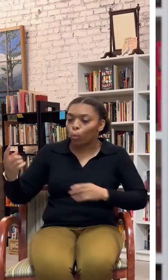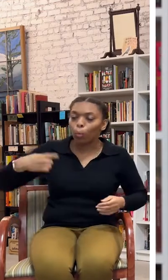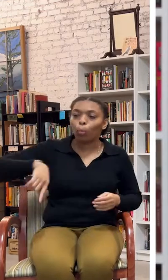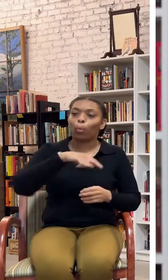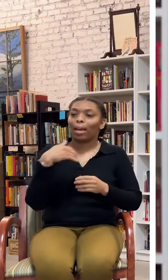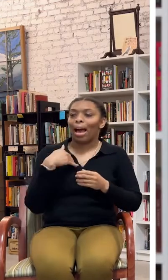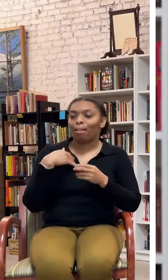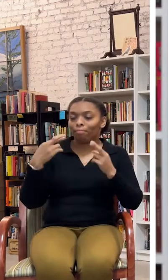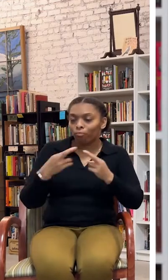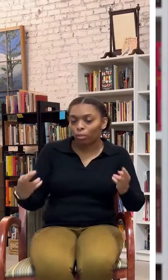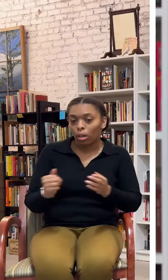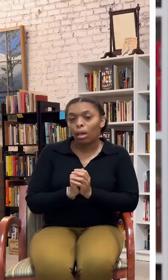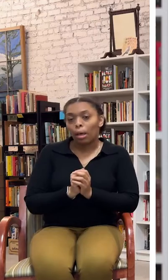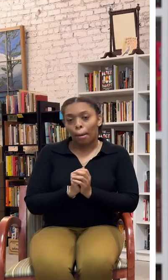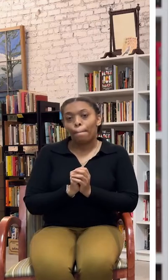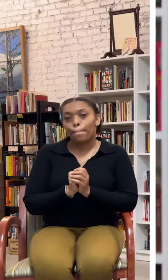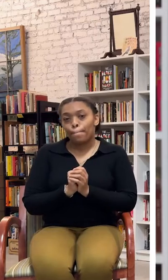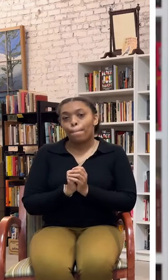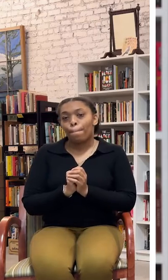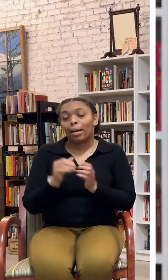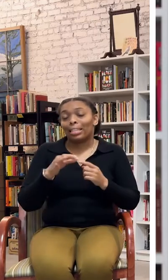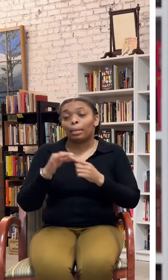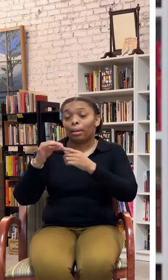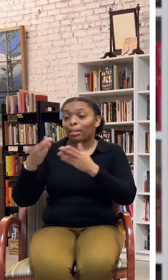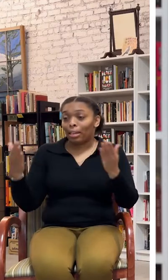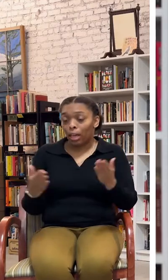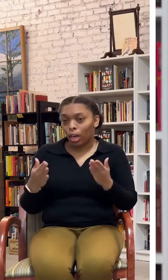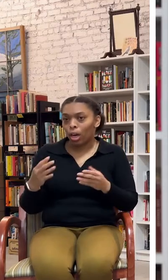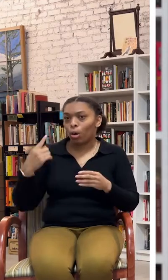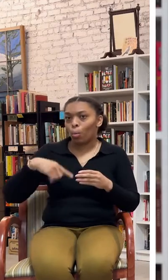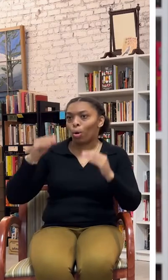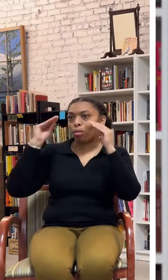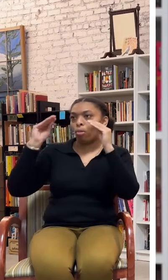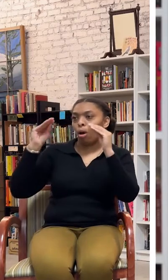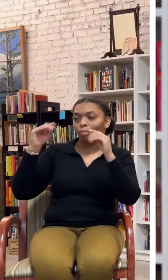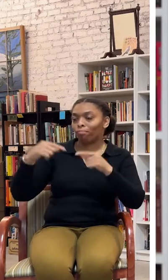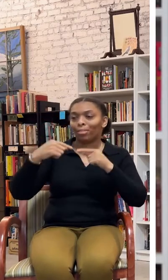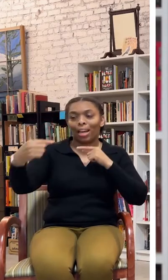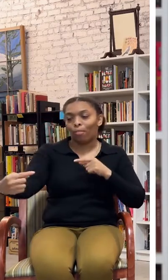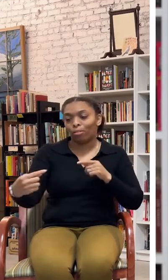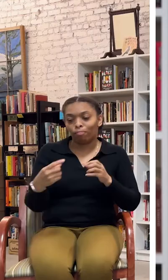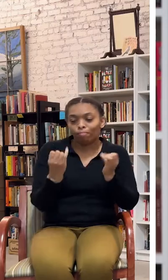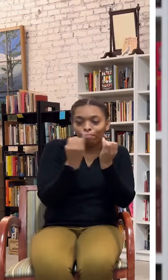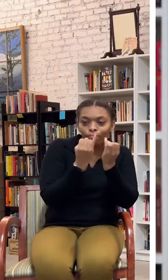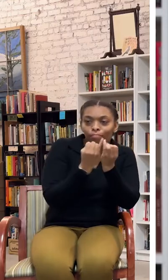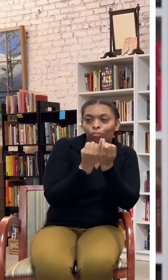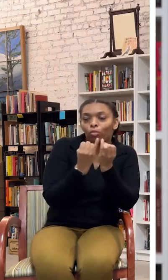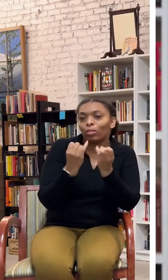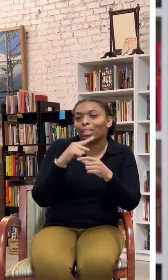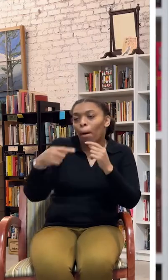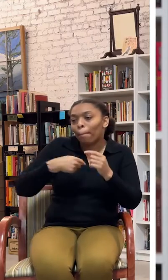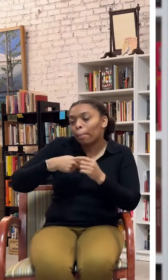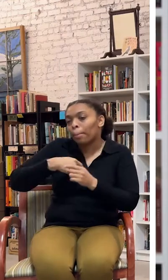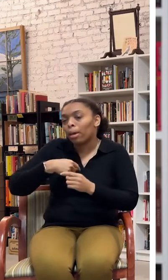things? And that especially in this part of the world, we're taught the opposite, is to be in our own little silos, and that